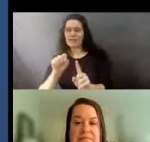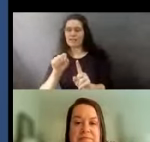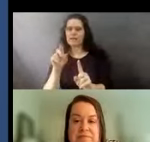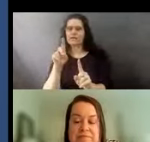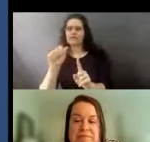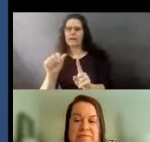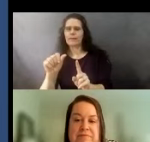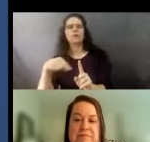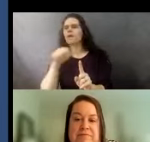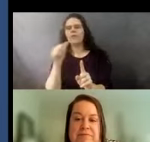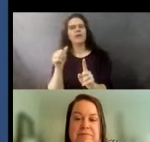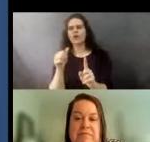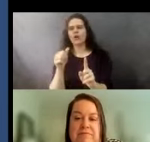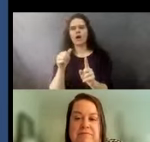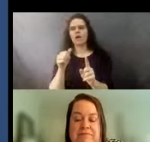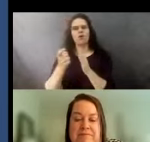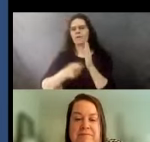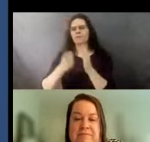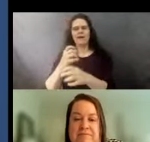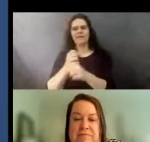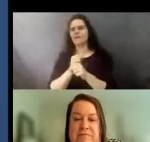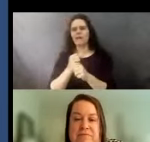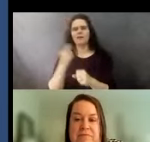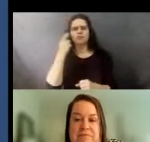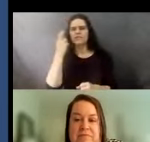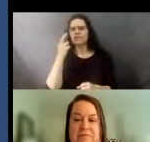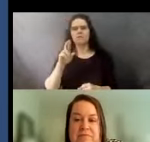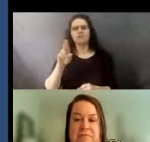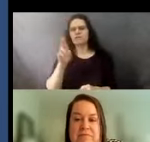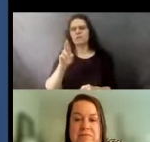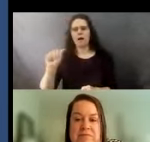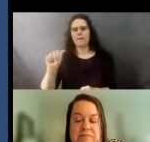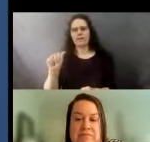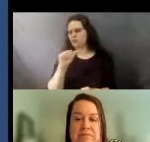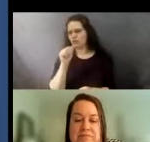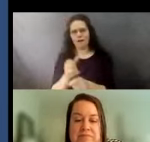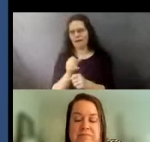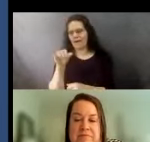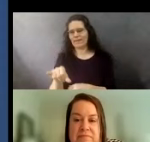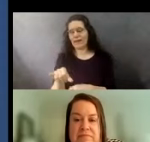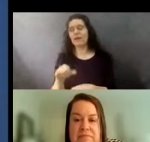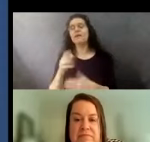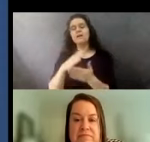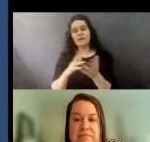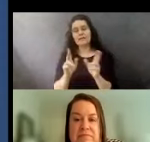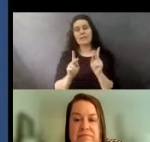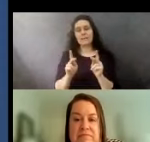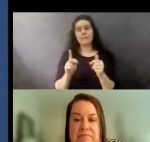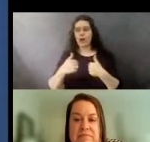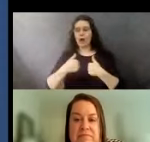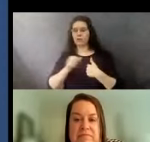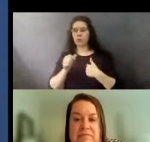kind of other aspect of the ADA where folks who do not they themselves have disabilities, but are associated with somebody with a